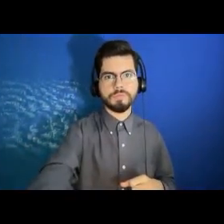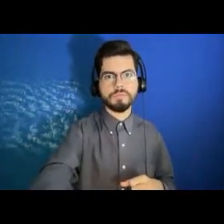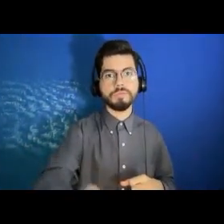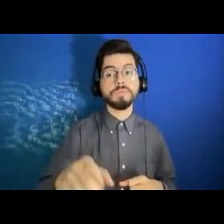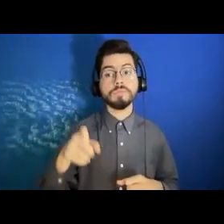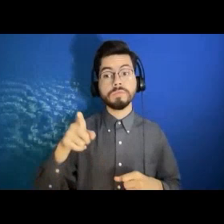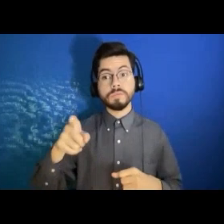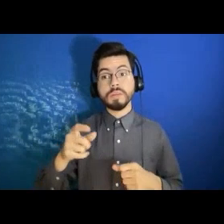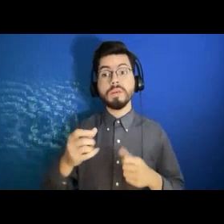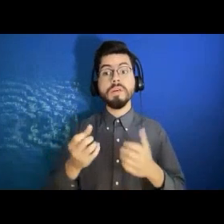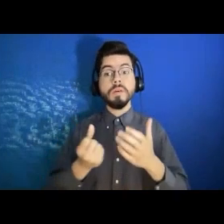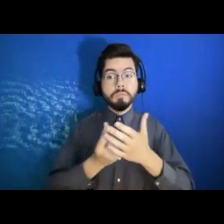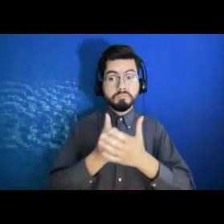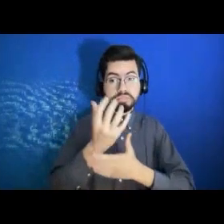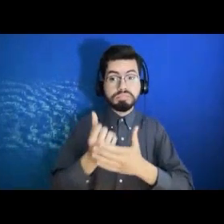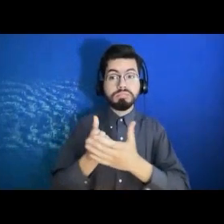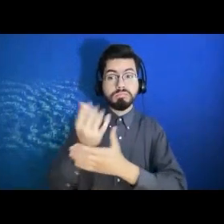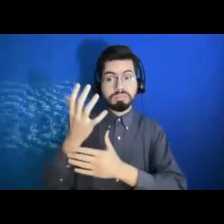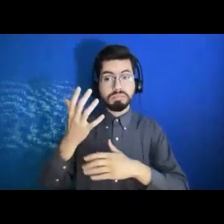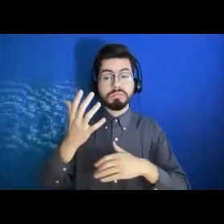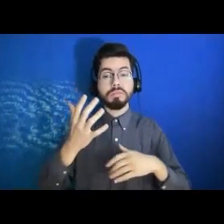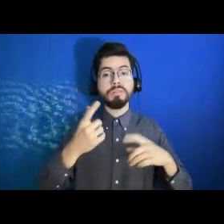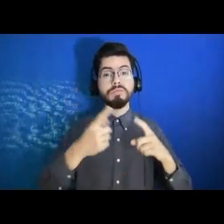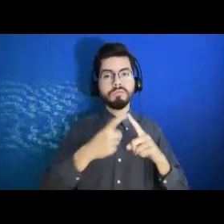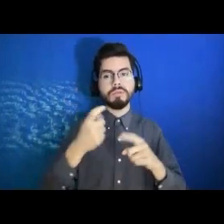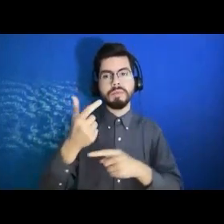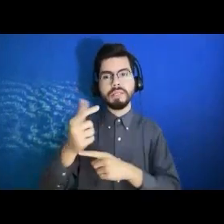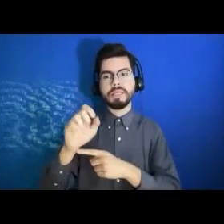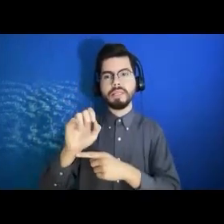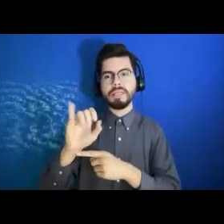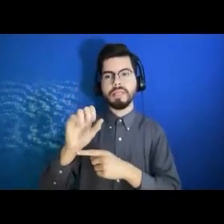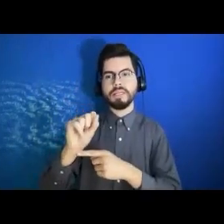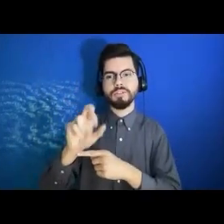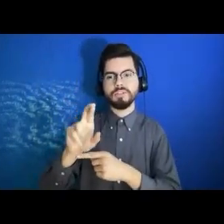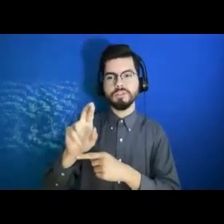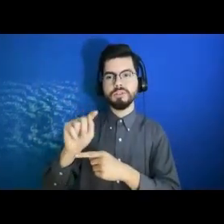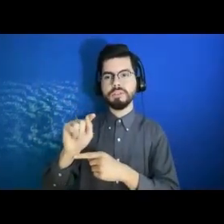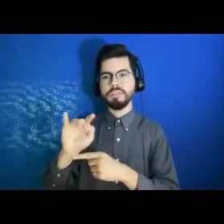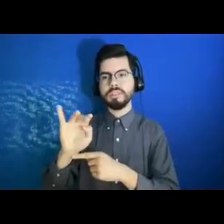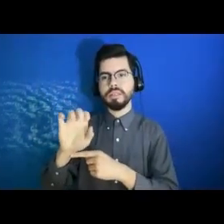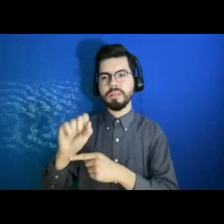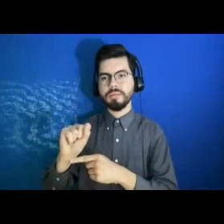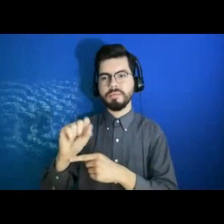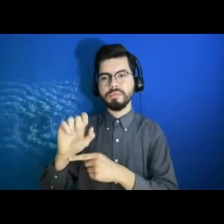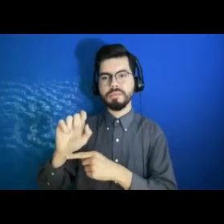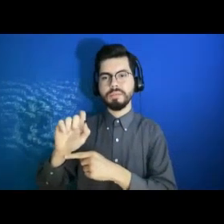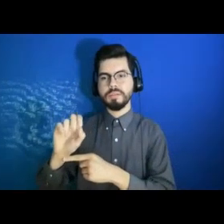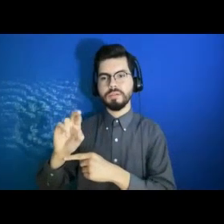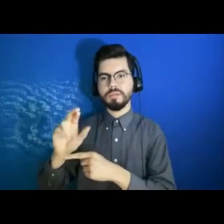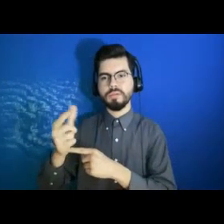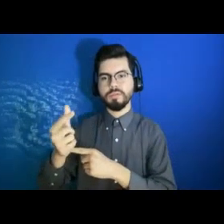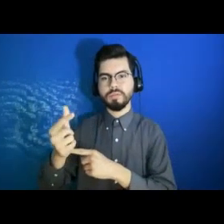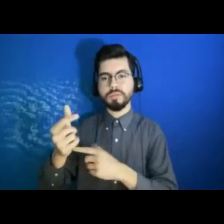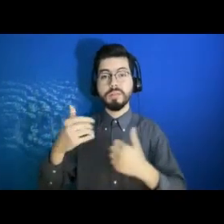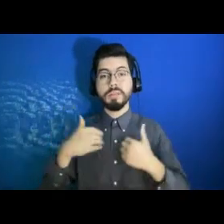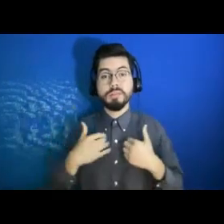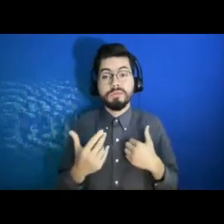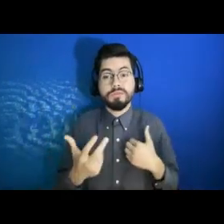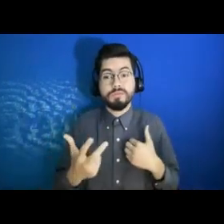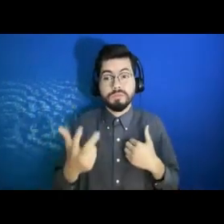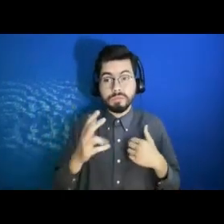we have on record from geysertimes.org. There's been 3 major active periods of Steamboat, one in